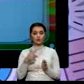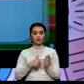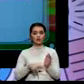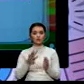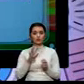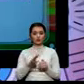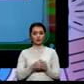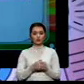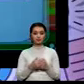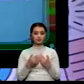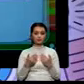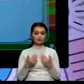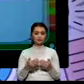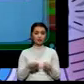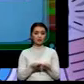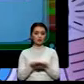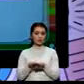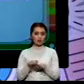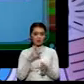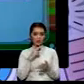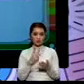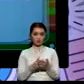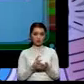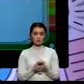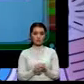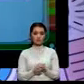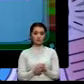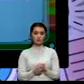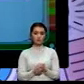30174. Ana endi taqqoslab olamiz.